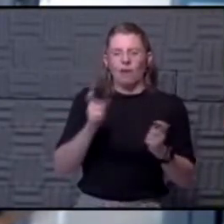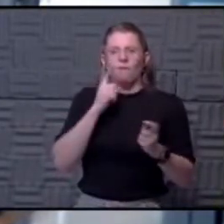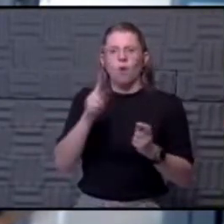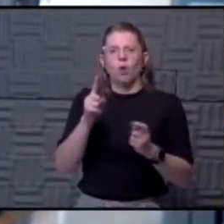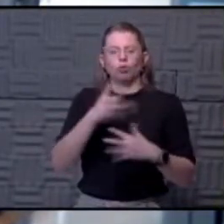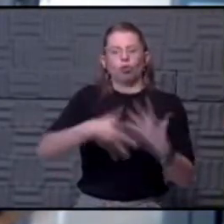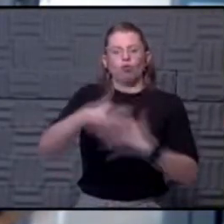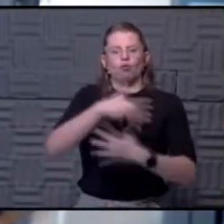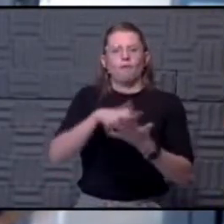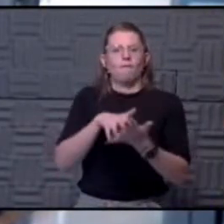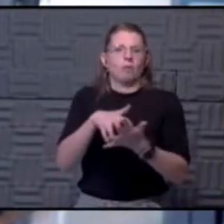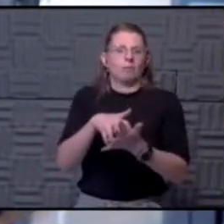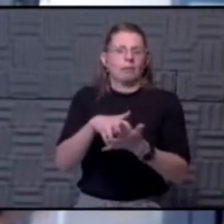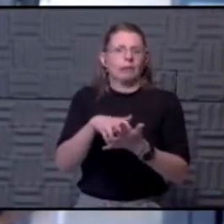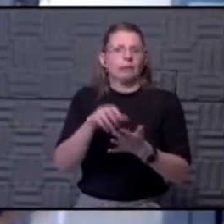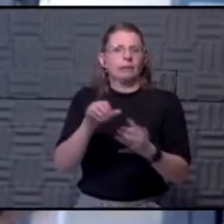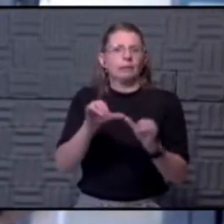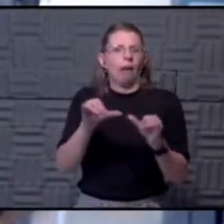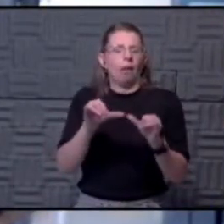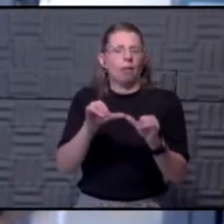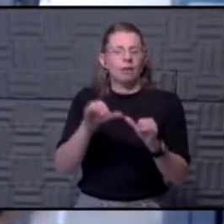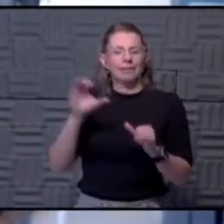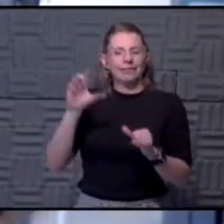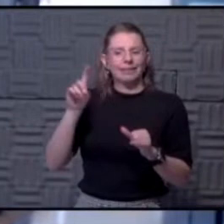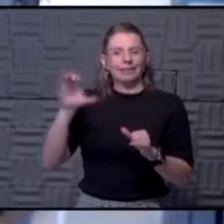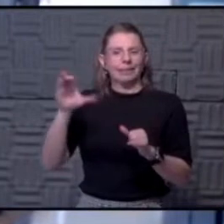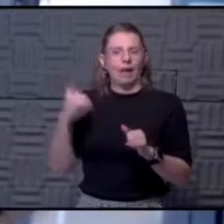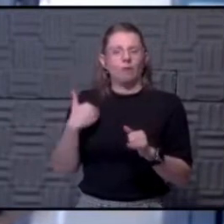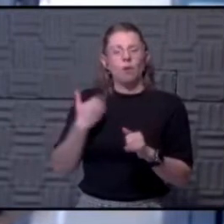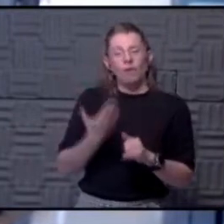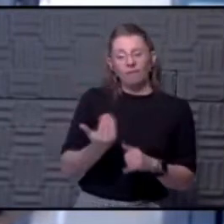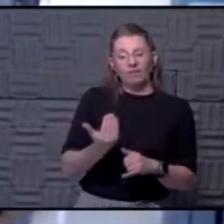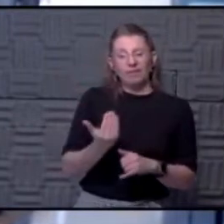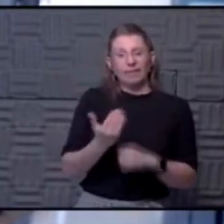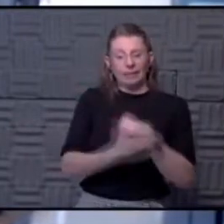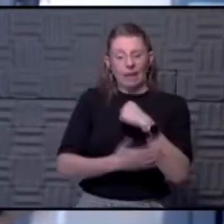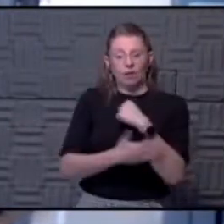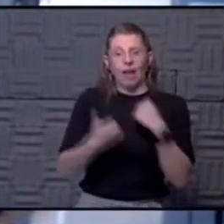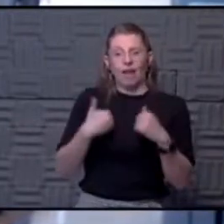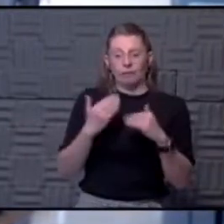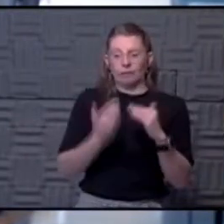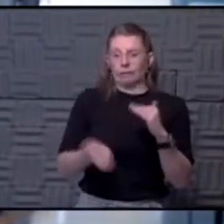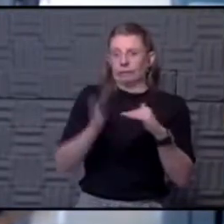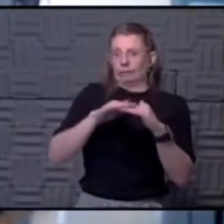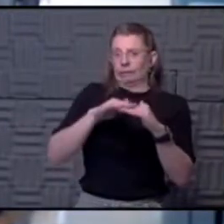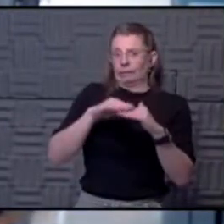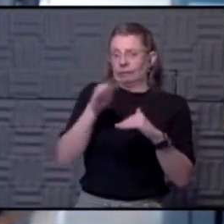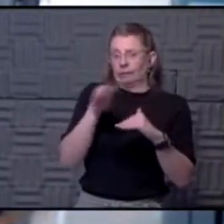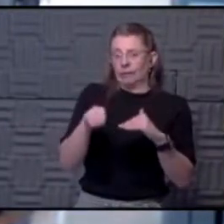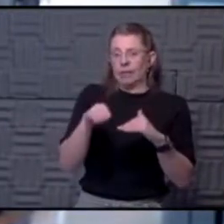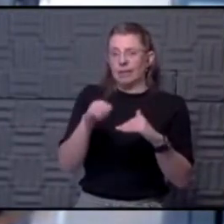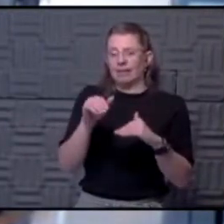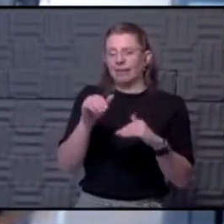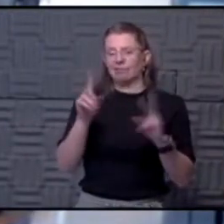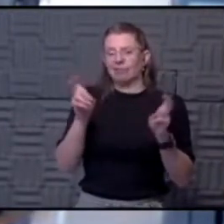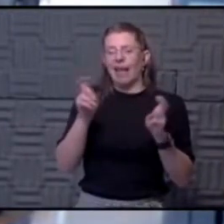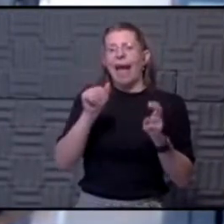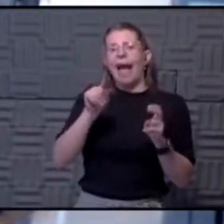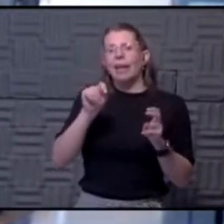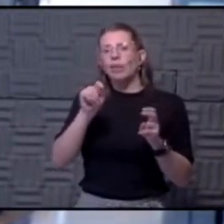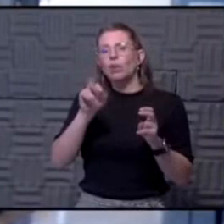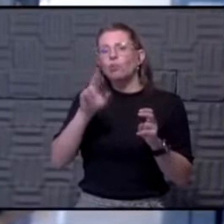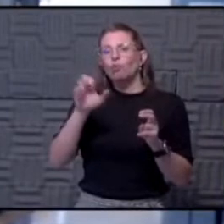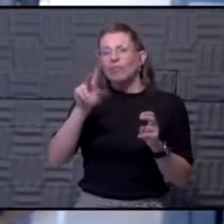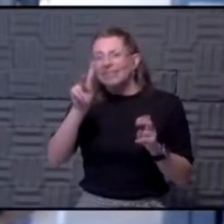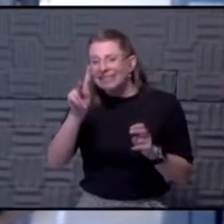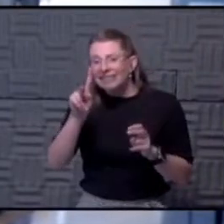vulnerability scale that the CDC has. We have about 15 counties that have higher percentage of people that are at-risk populations, but it's a fairly